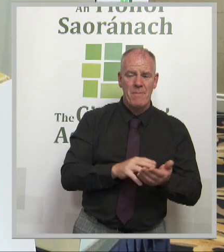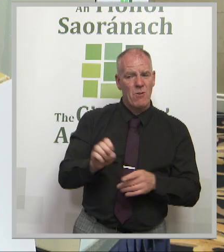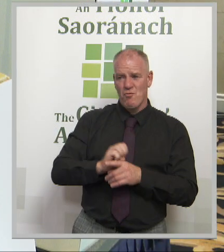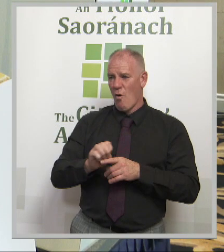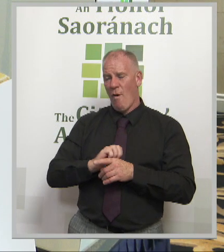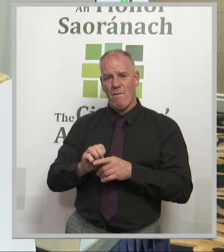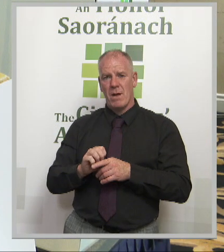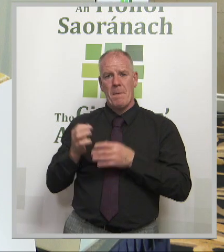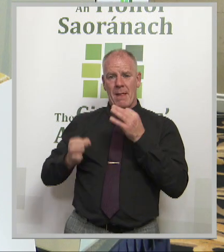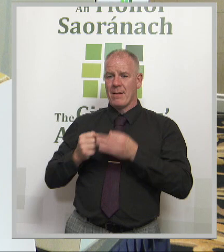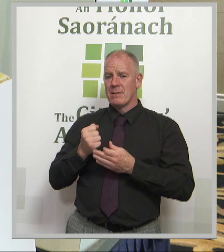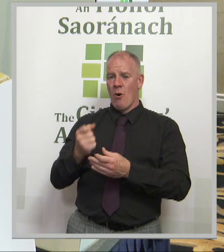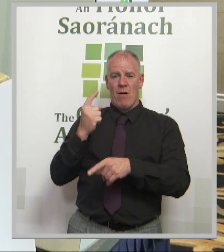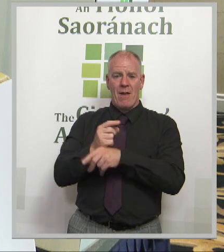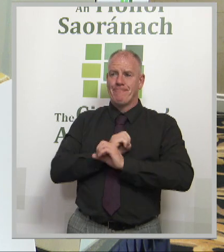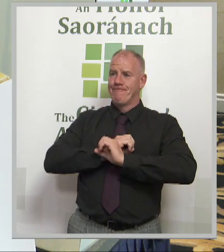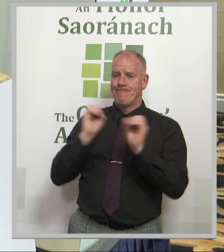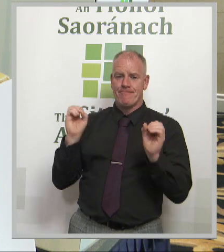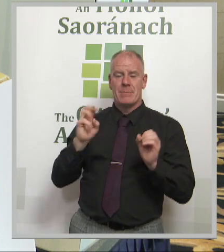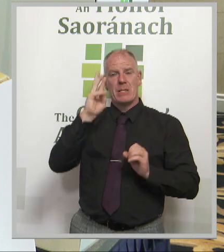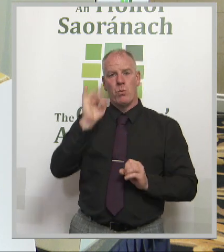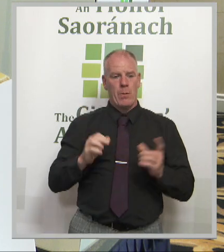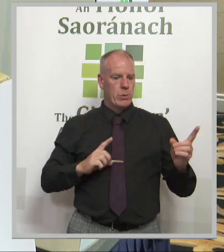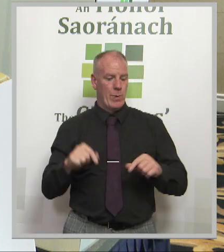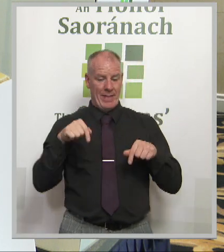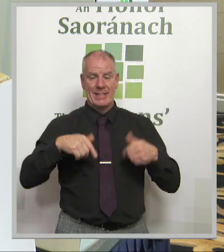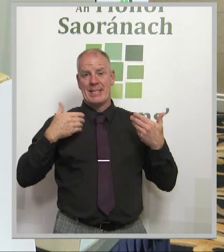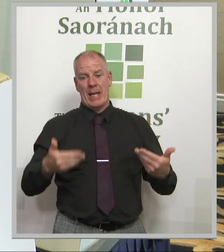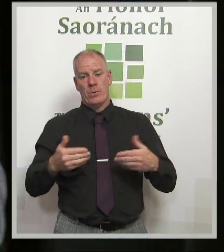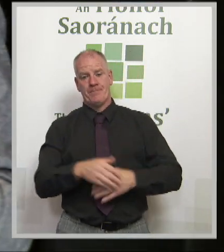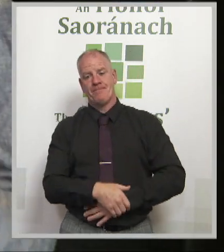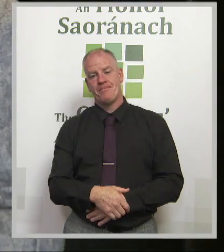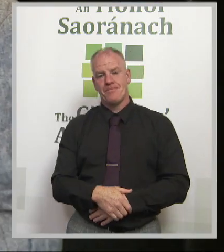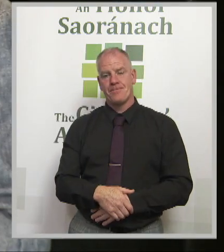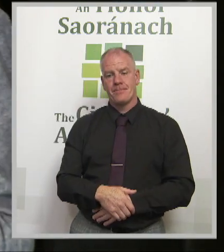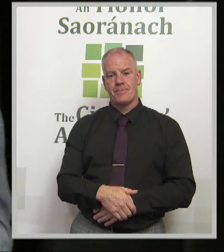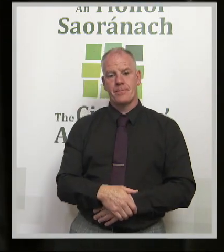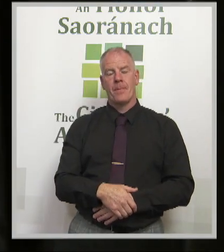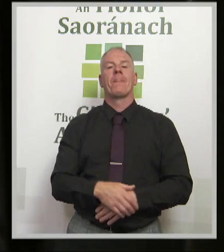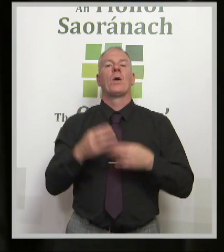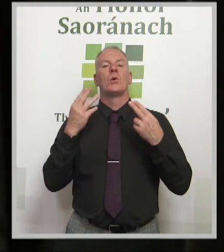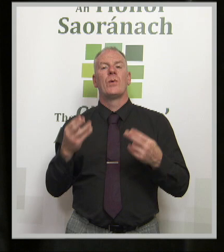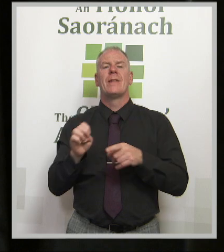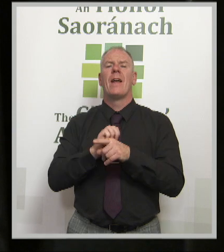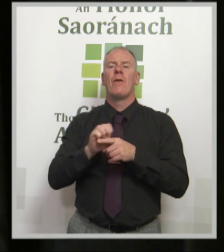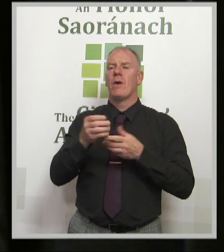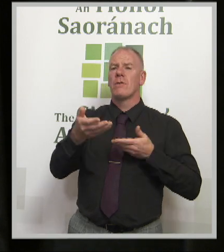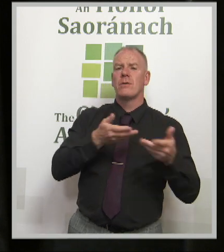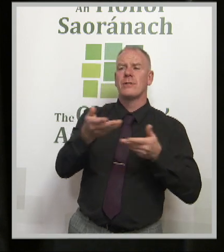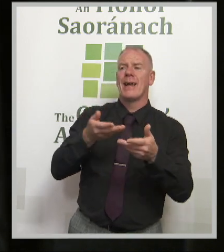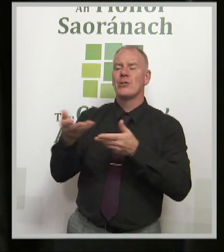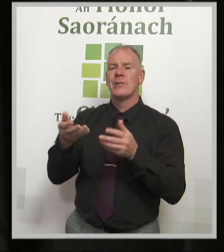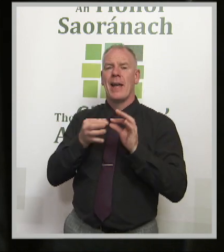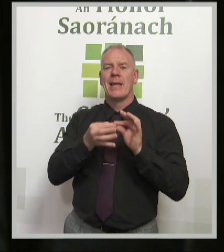were not given the political support. So that's why we're in this position today. You need adequate and effective consultation and